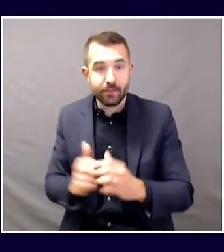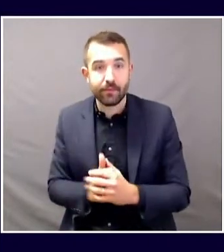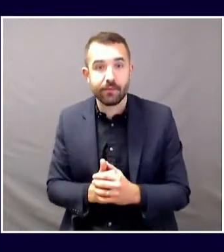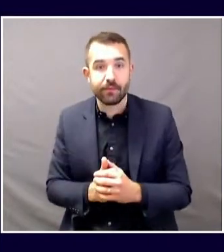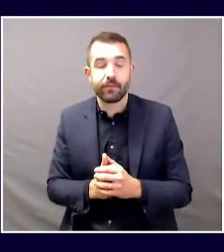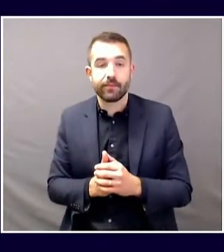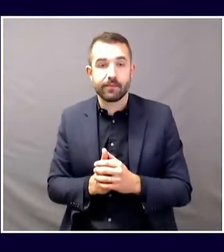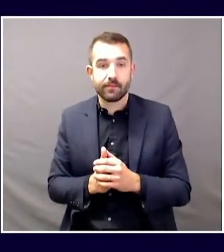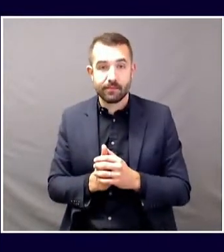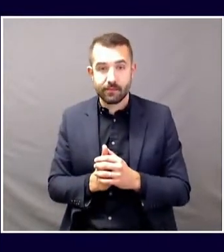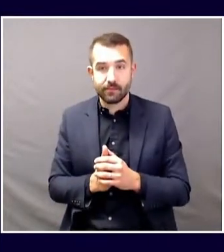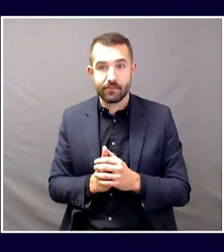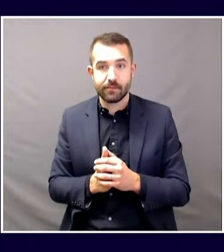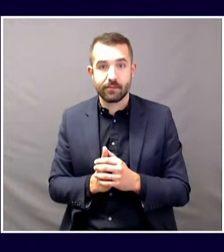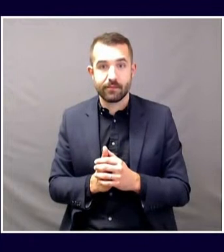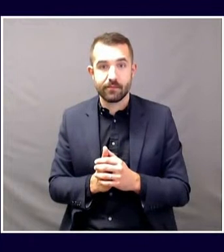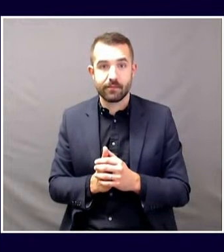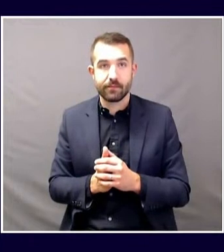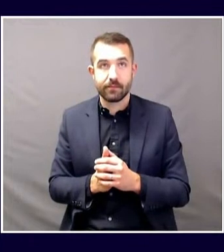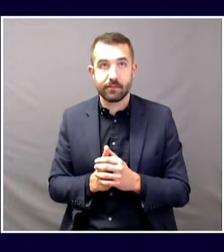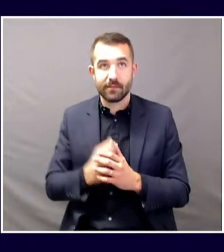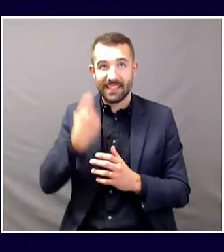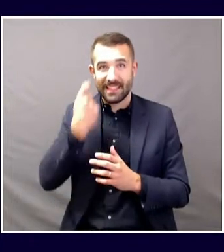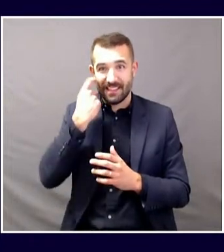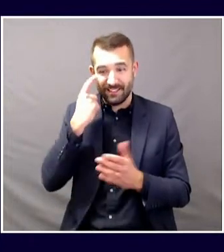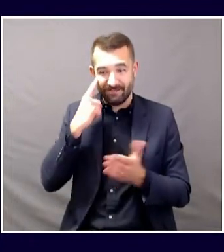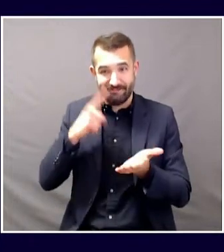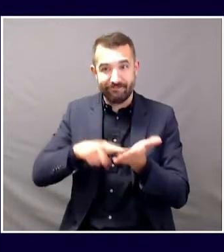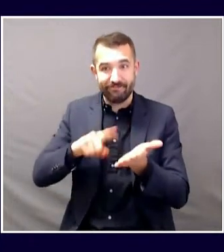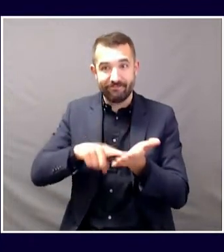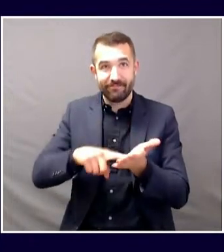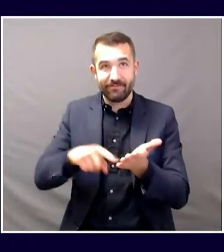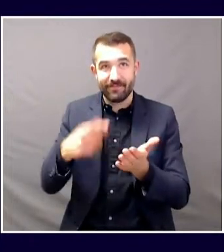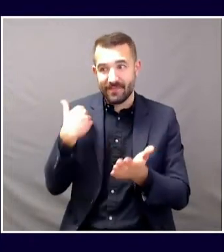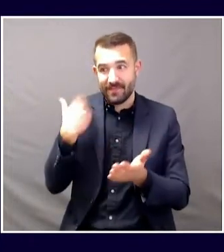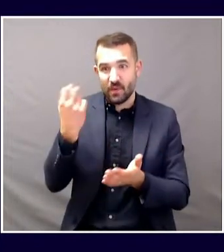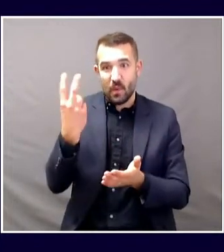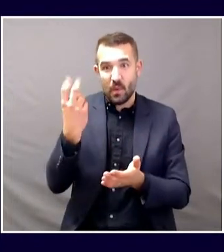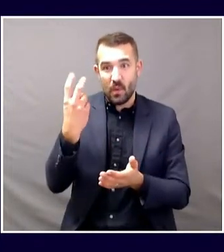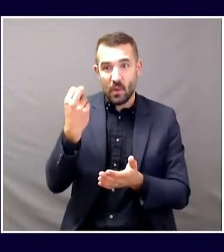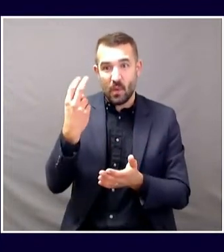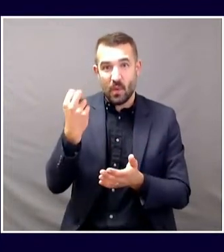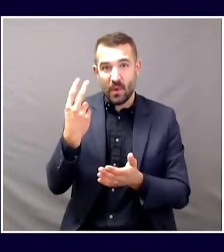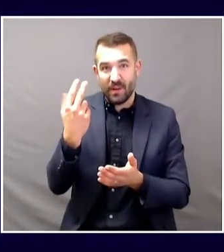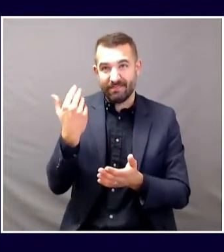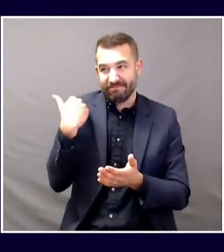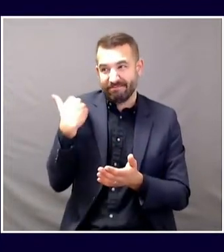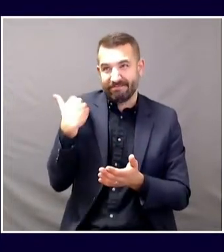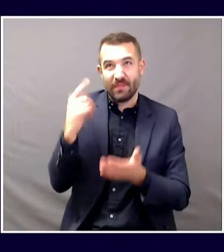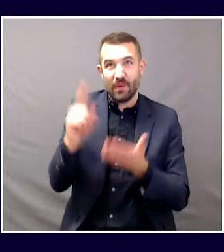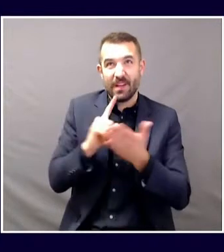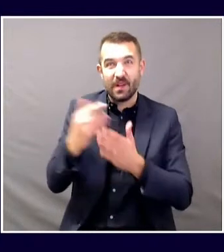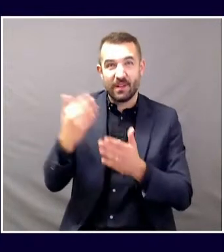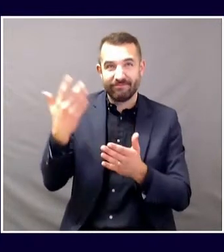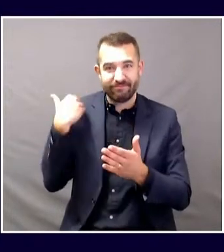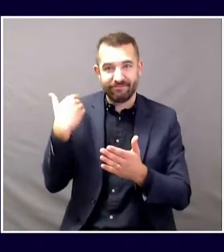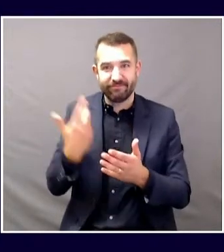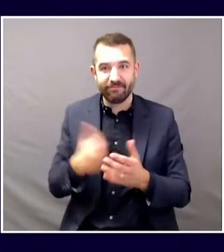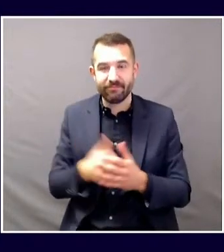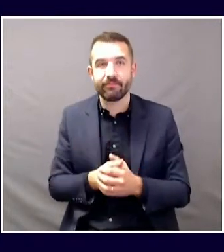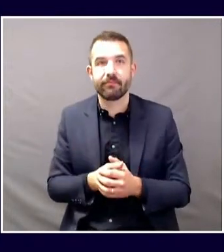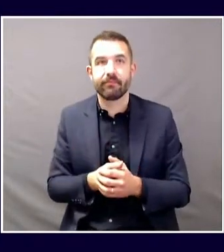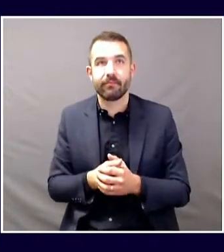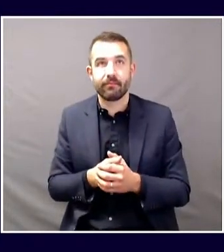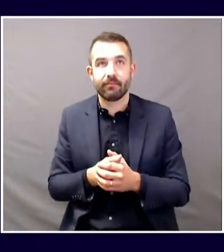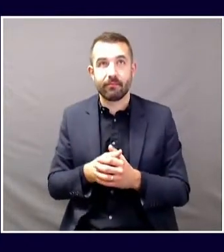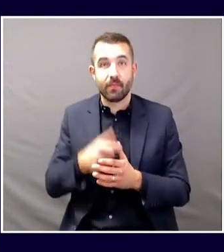12 or 15 hours into the outbreak, our primary aim is to try to get as many individuals who could have been exposed as part of